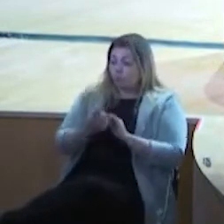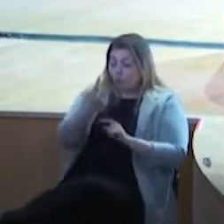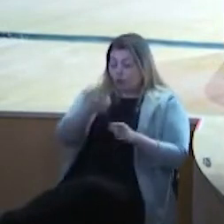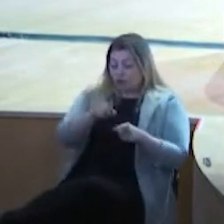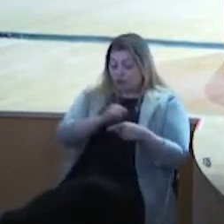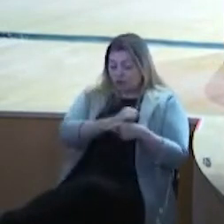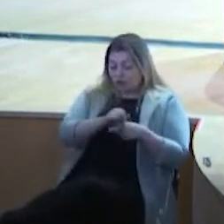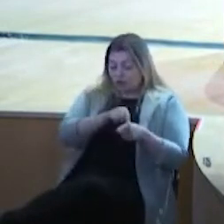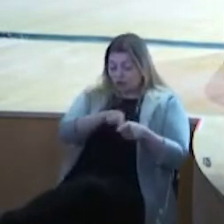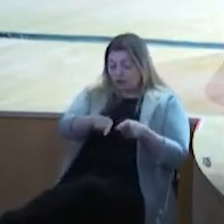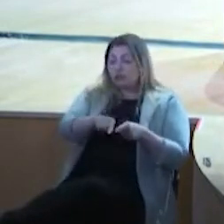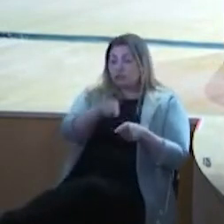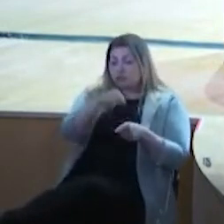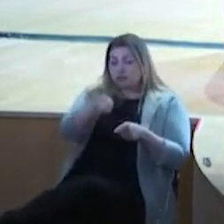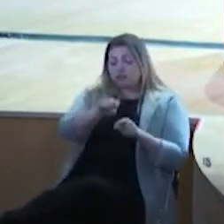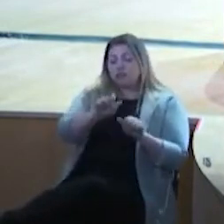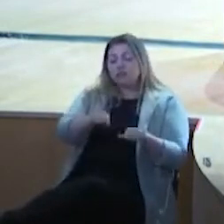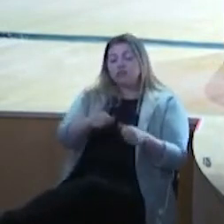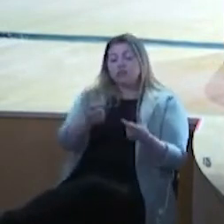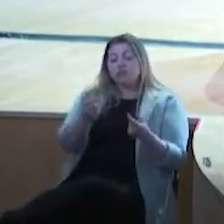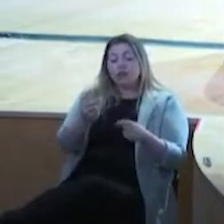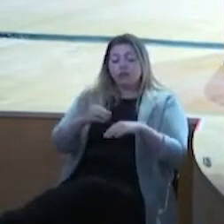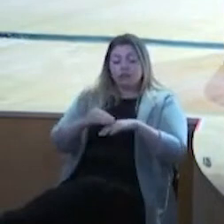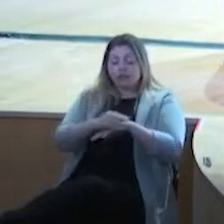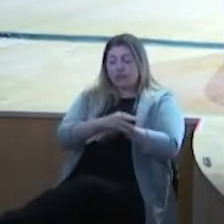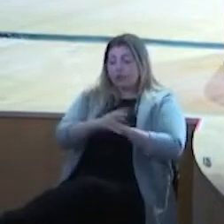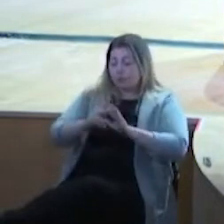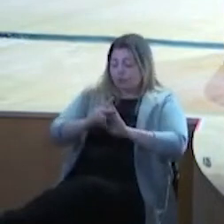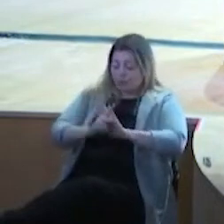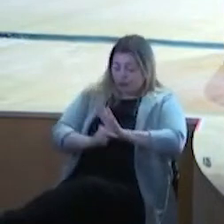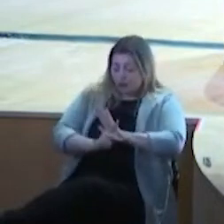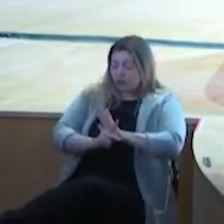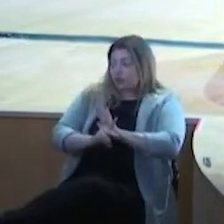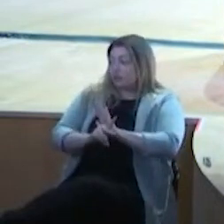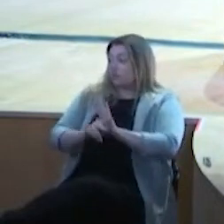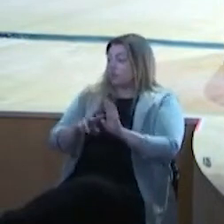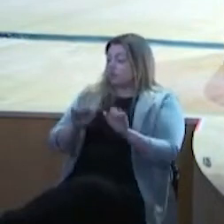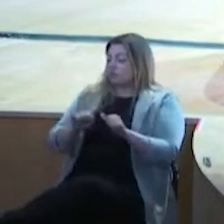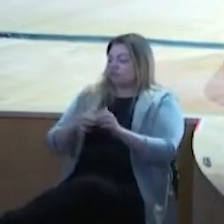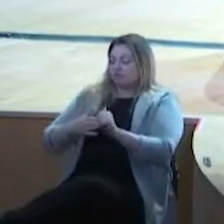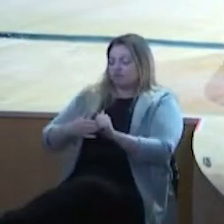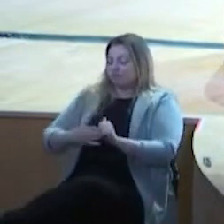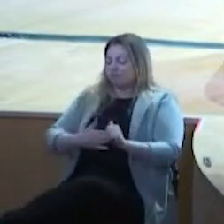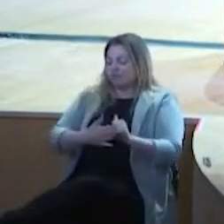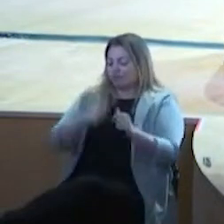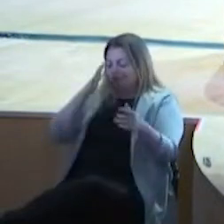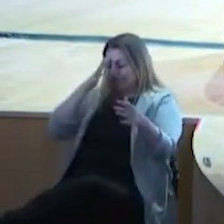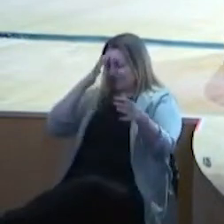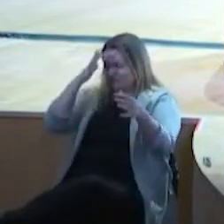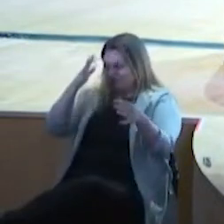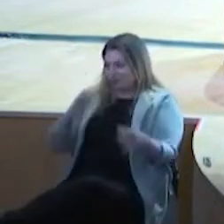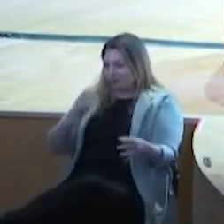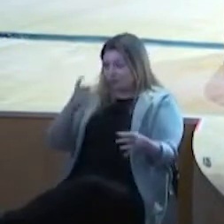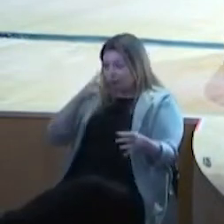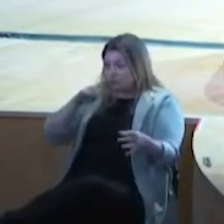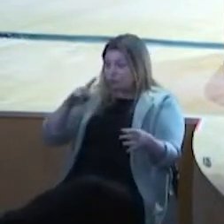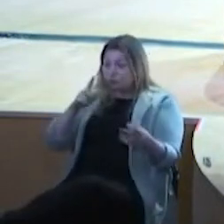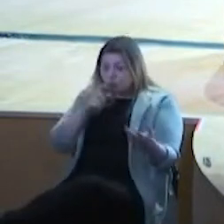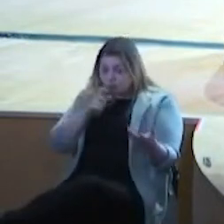people is capable of shaping the policies and guiding decision making